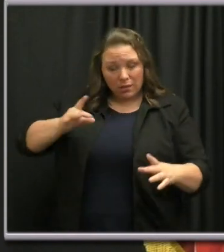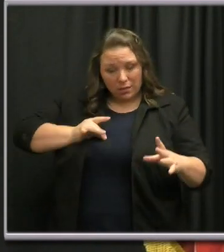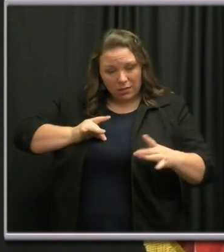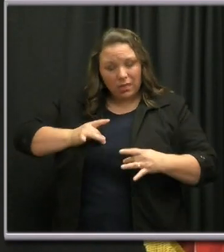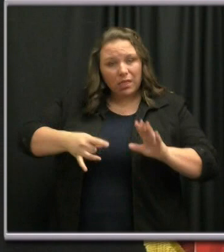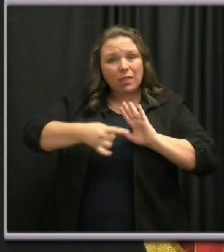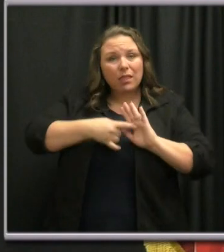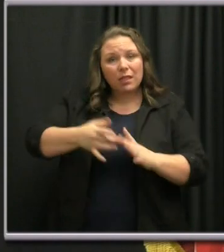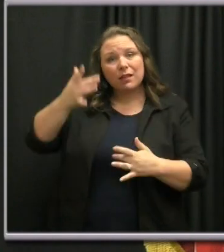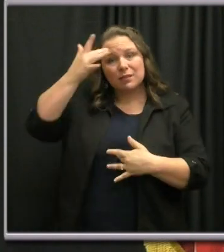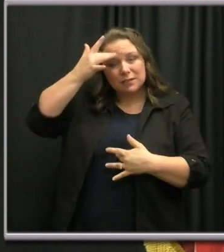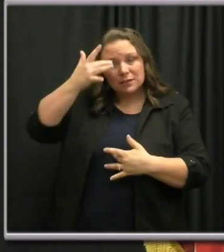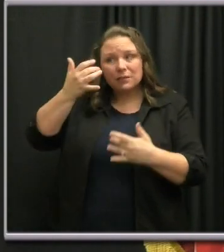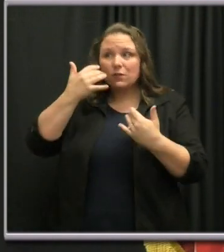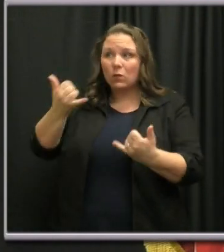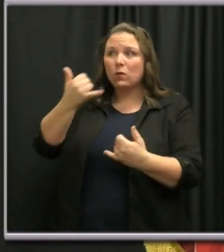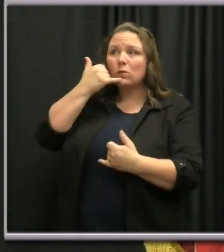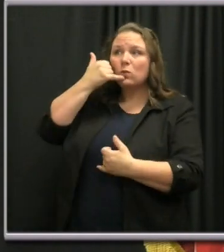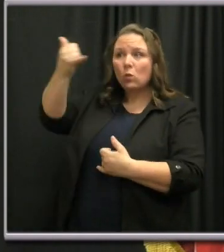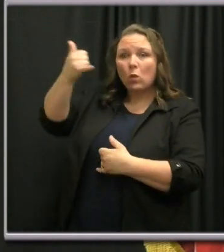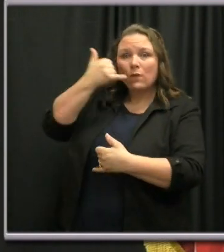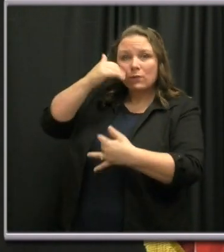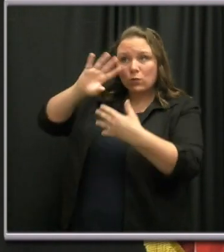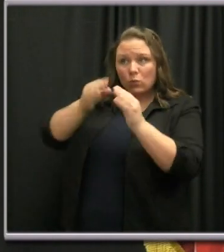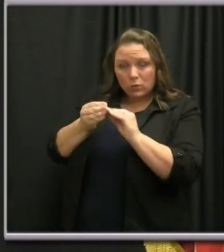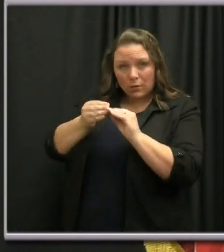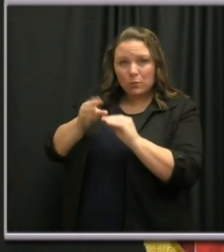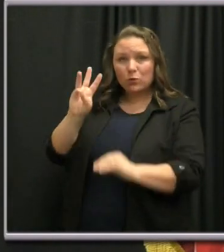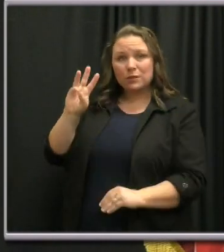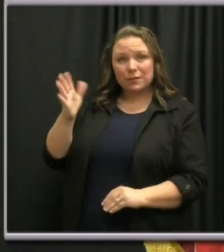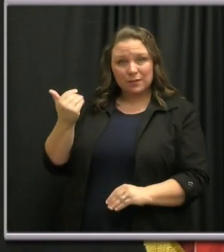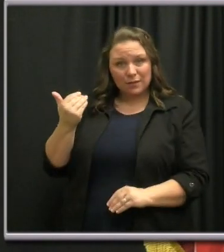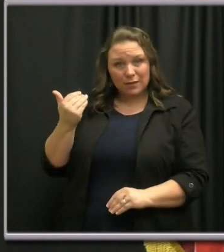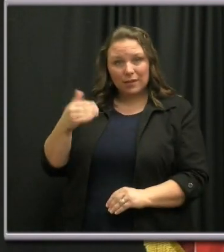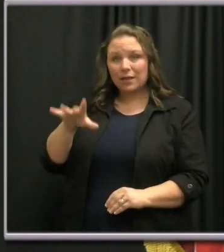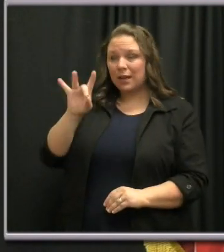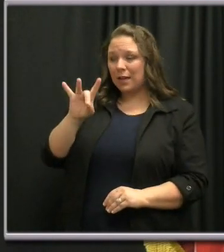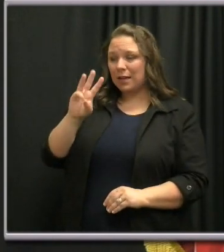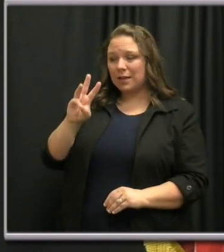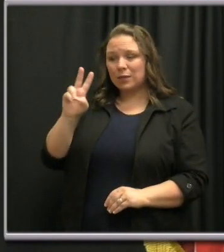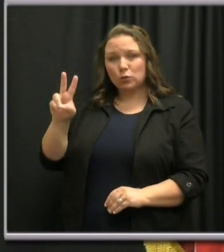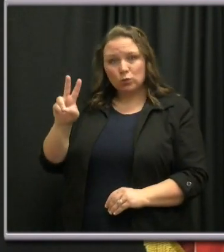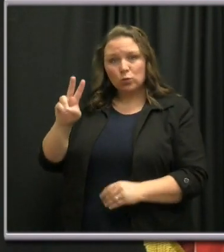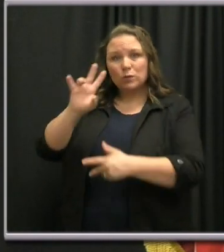COVID-19, please call the COVID-19 hotline at